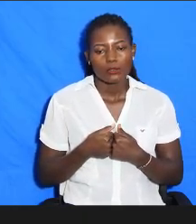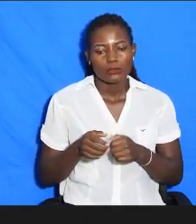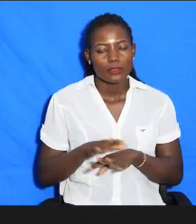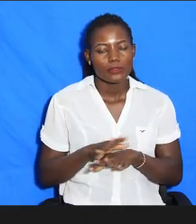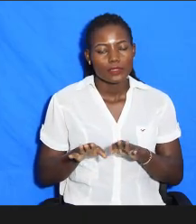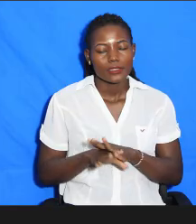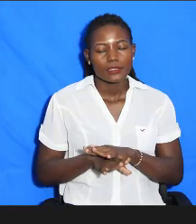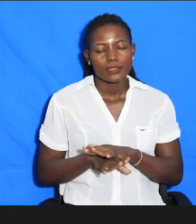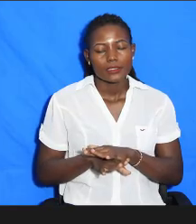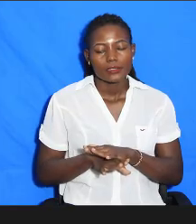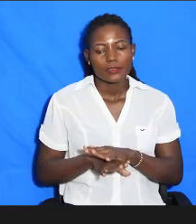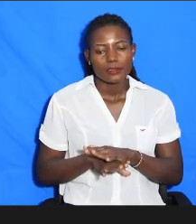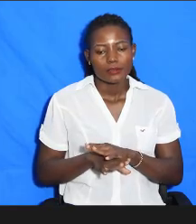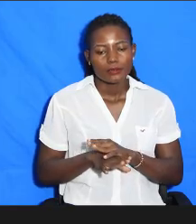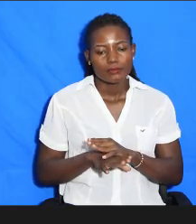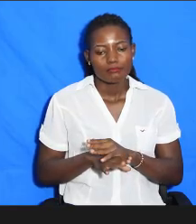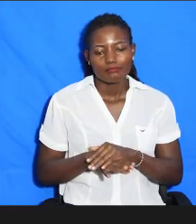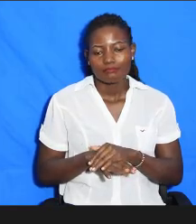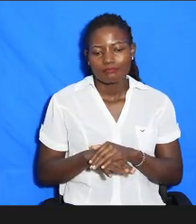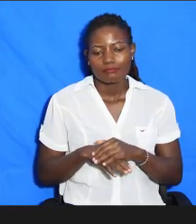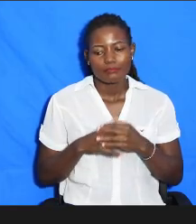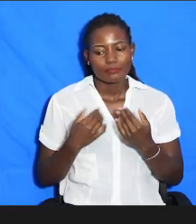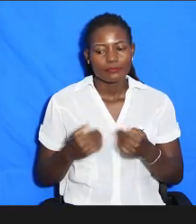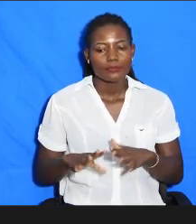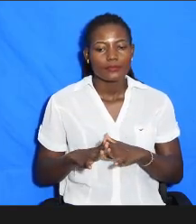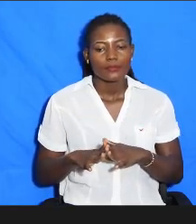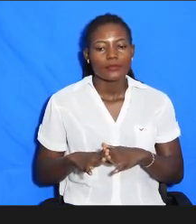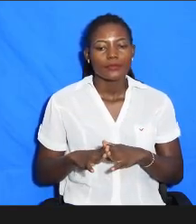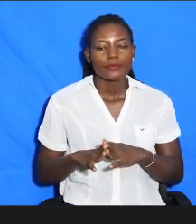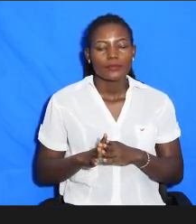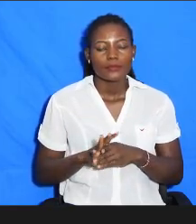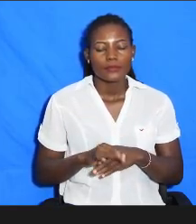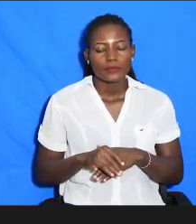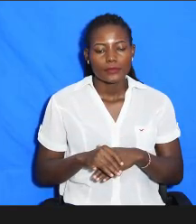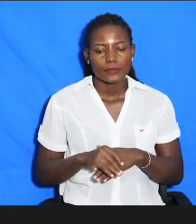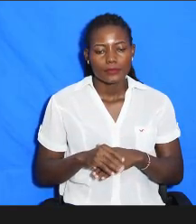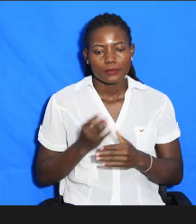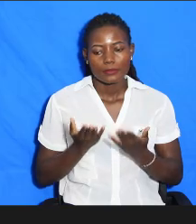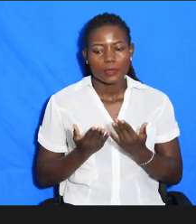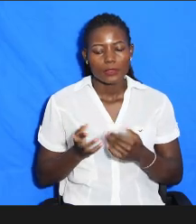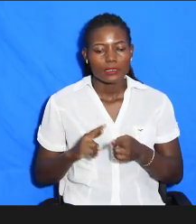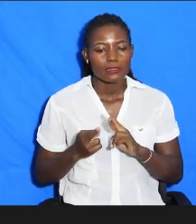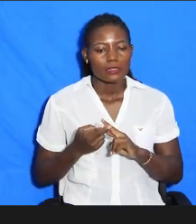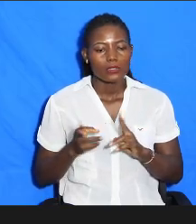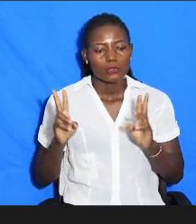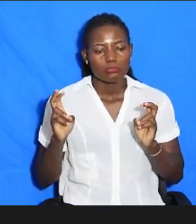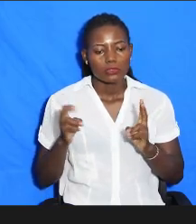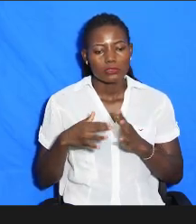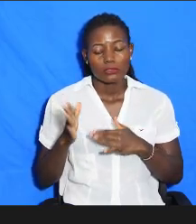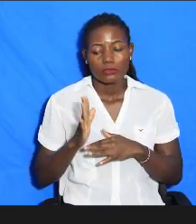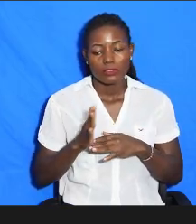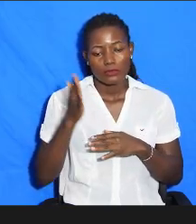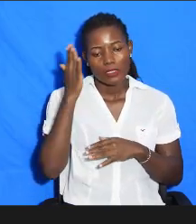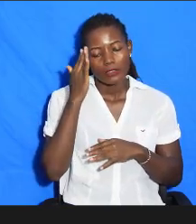just goes out. All your work that you've done just goes out to the drain. Maybe it's a relationship issue. You never know. So it's